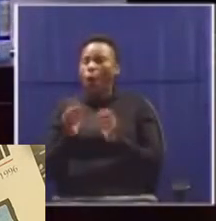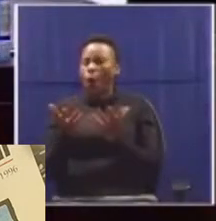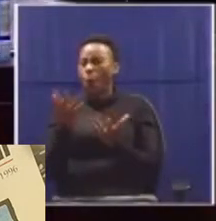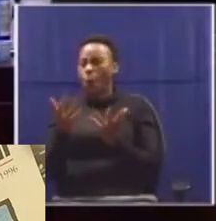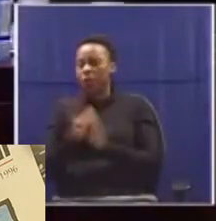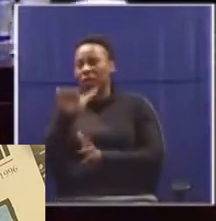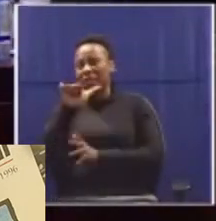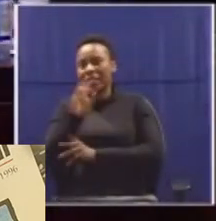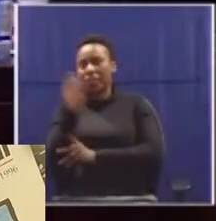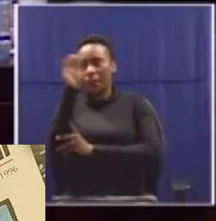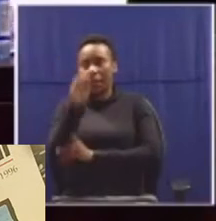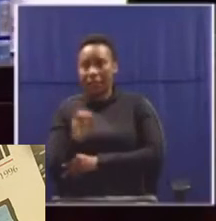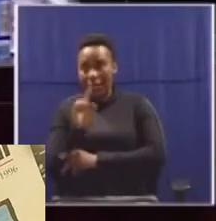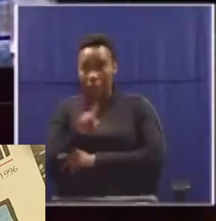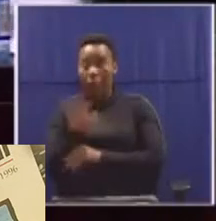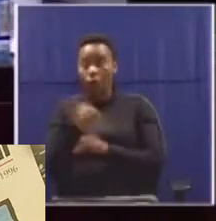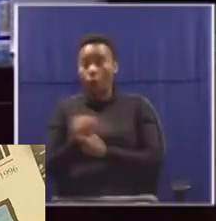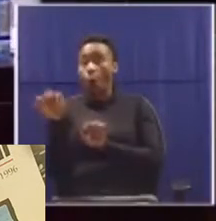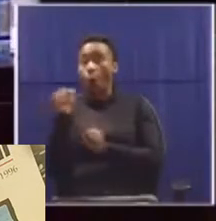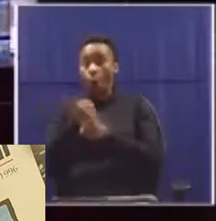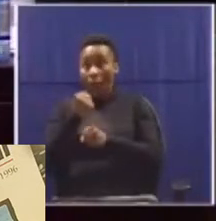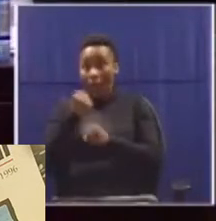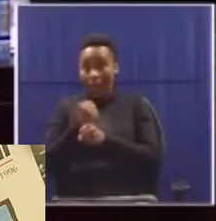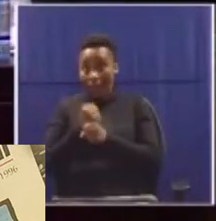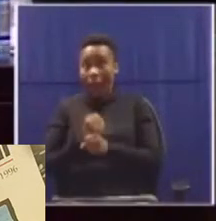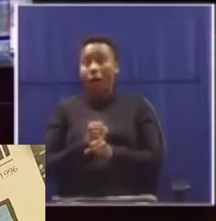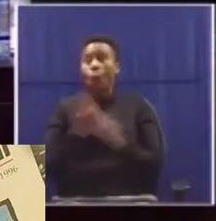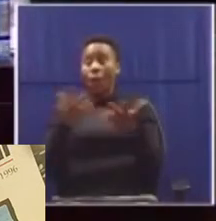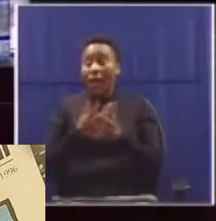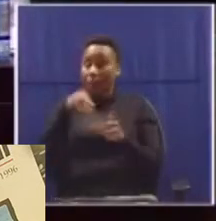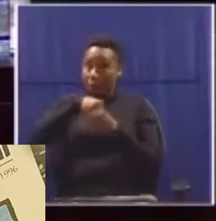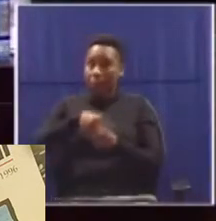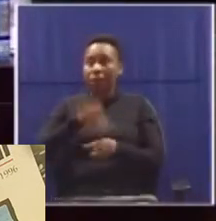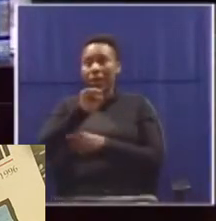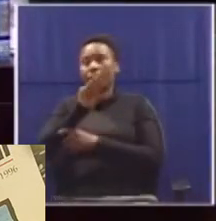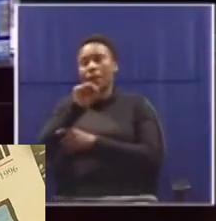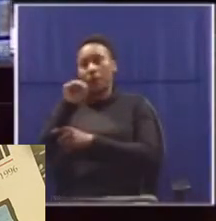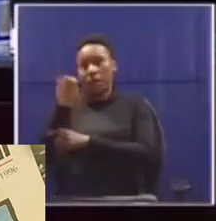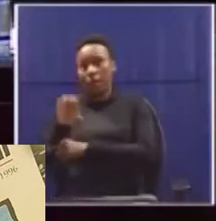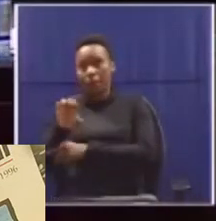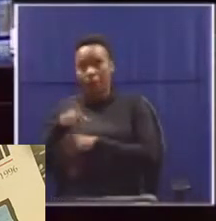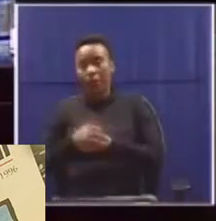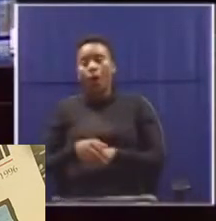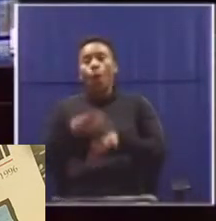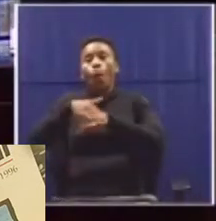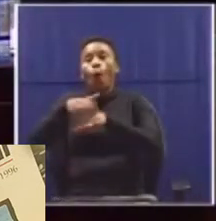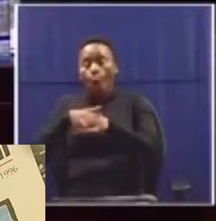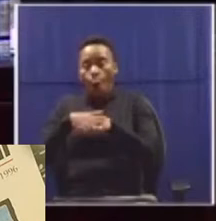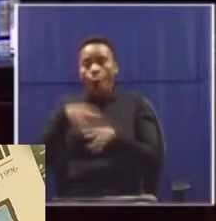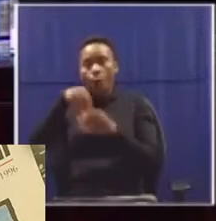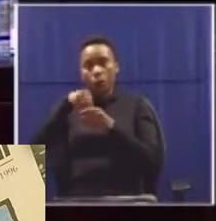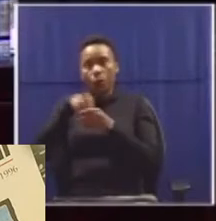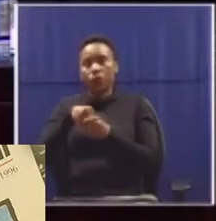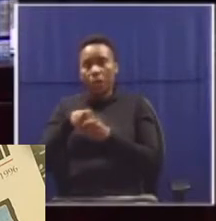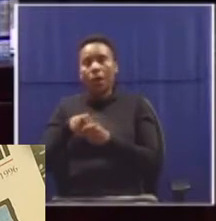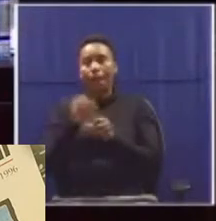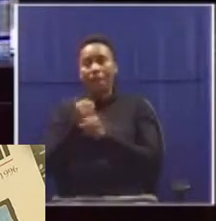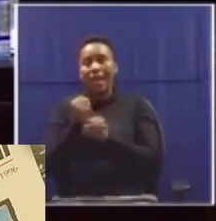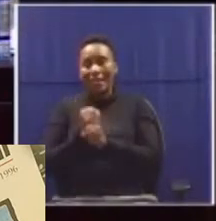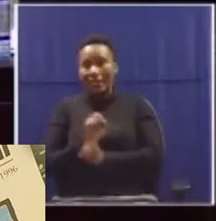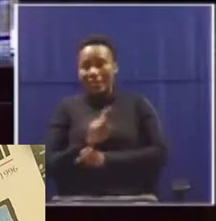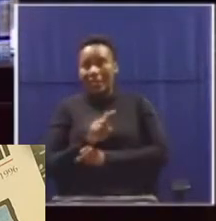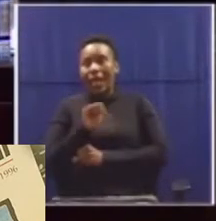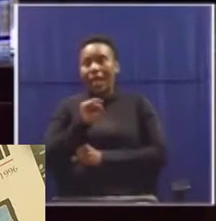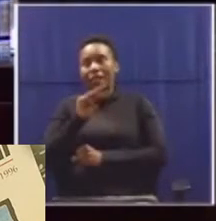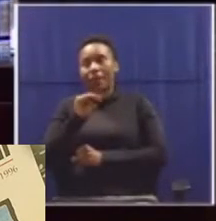of those employed are in the SME sector furthermore the contribution made smm